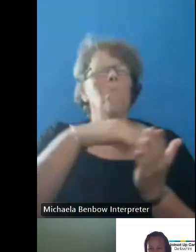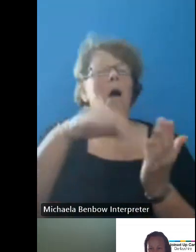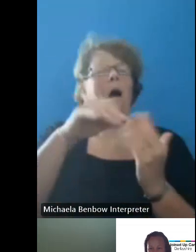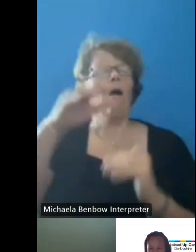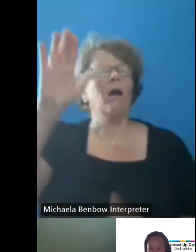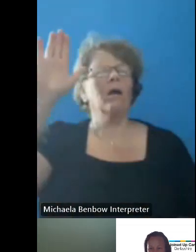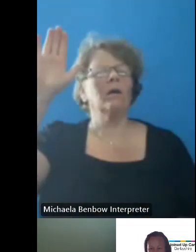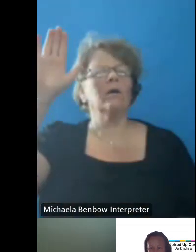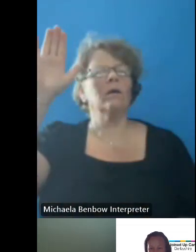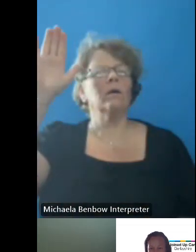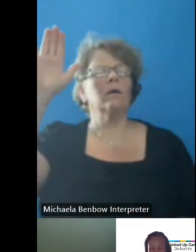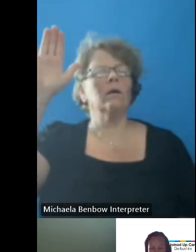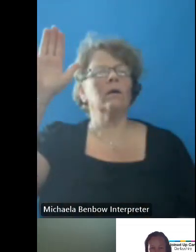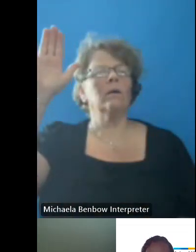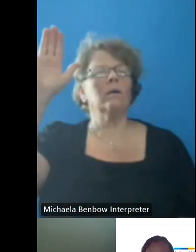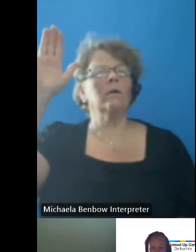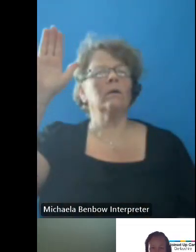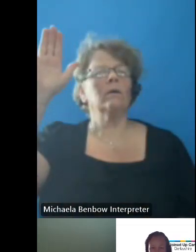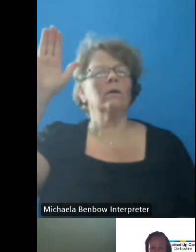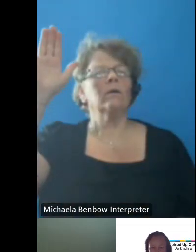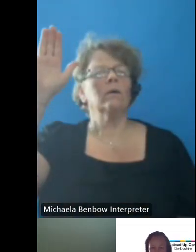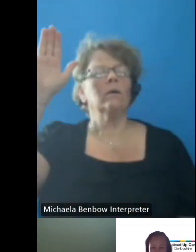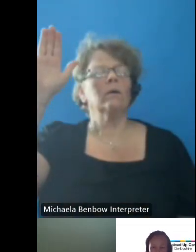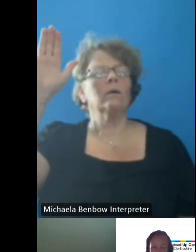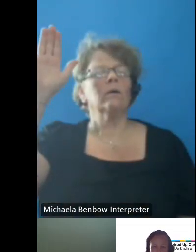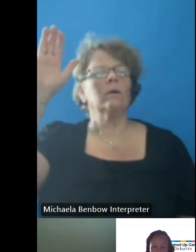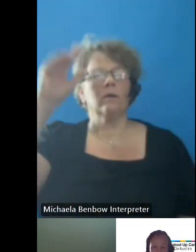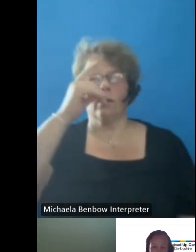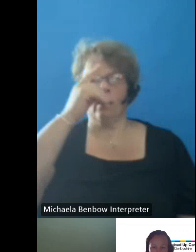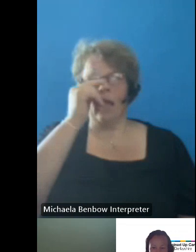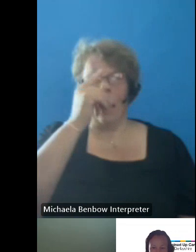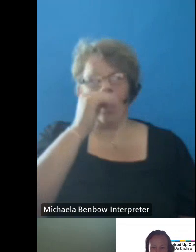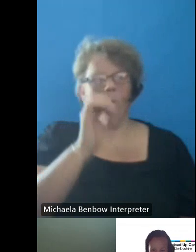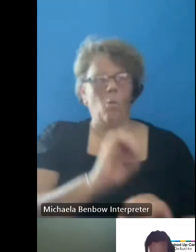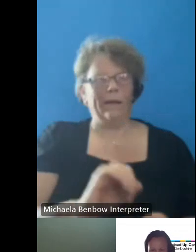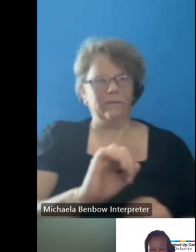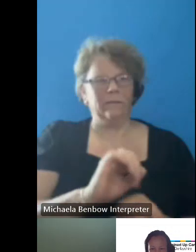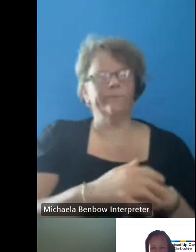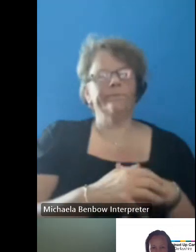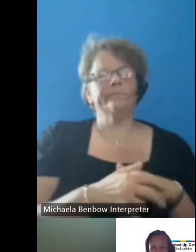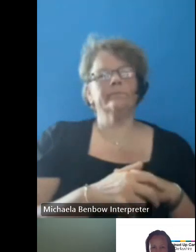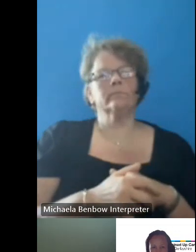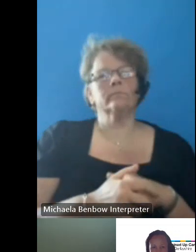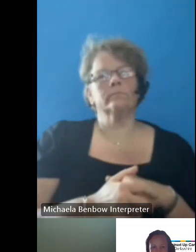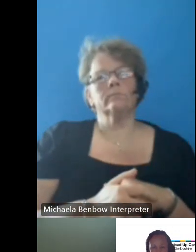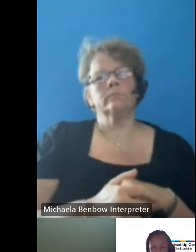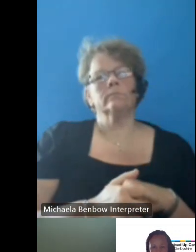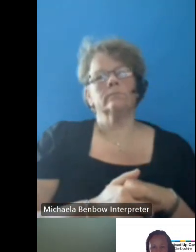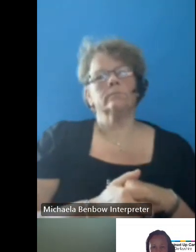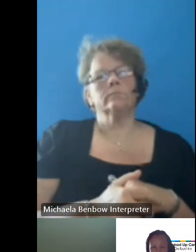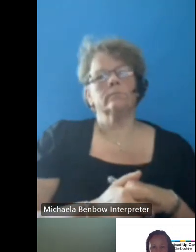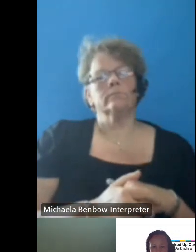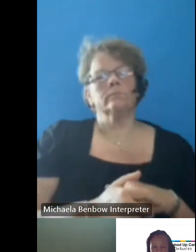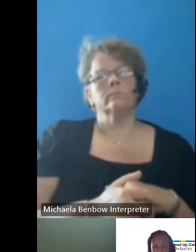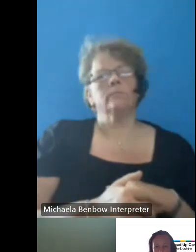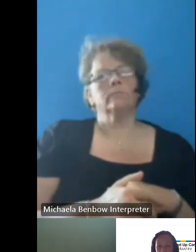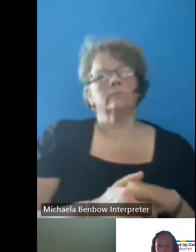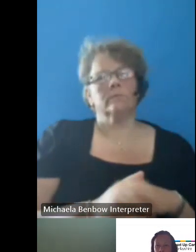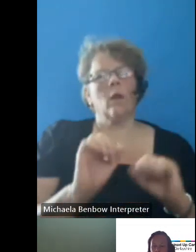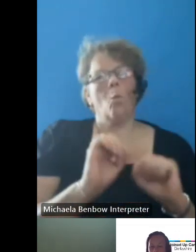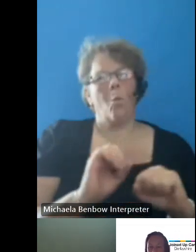Yeah, it's just we have a question, but I suppose it can wait until after Craig, unless you want to field it now. Yeah,